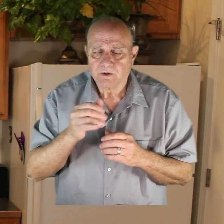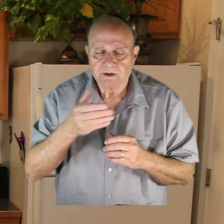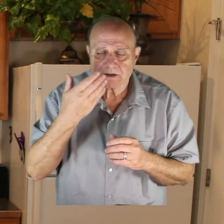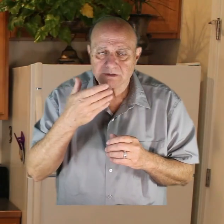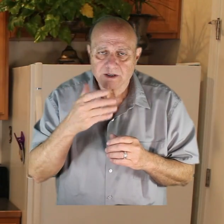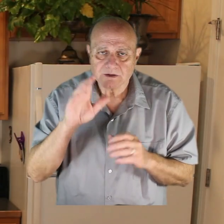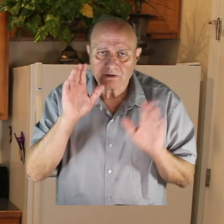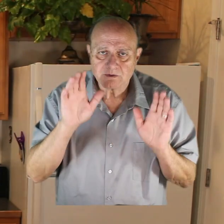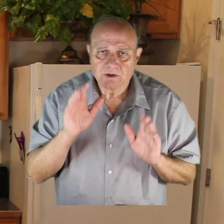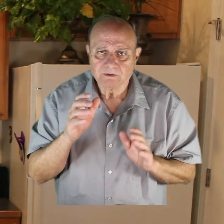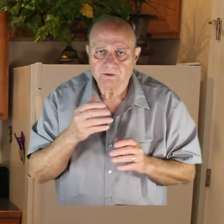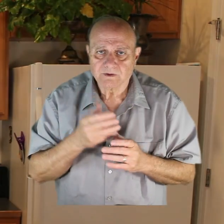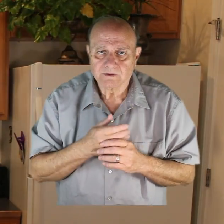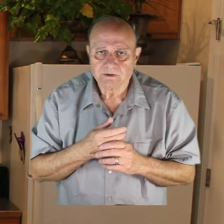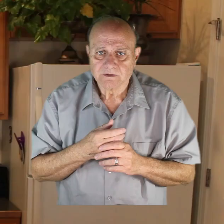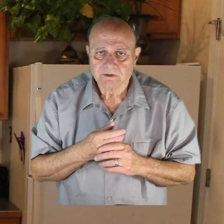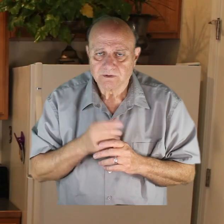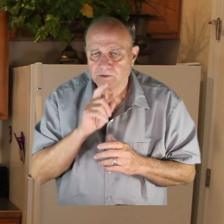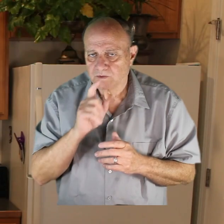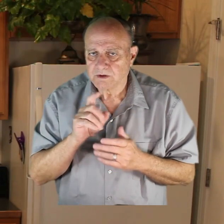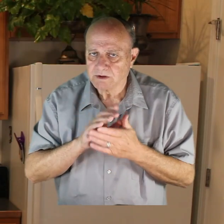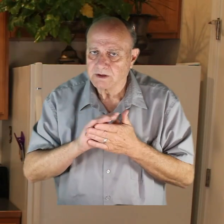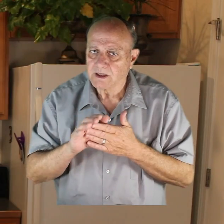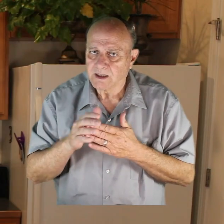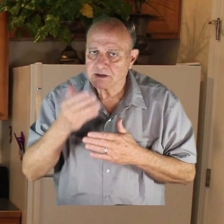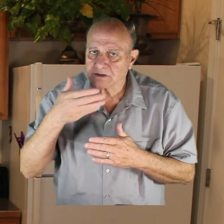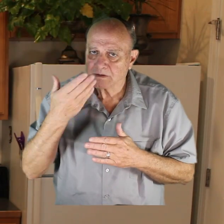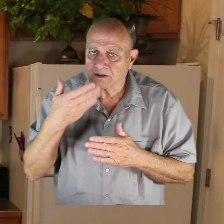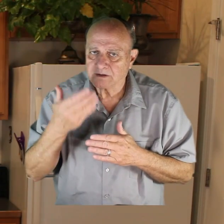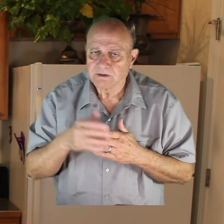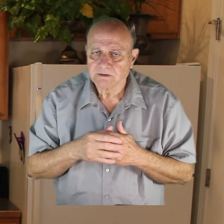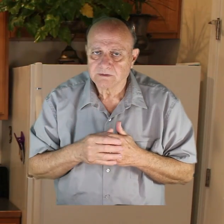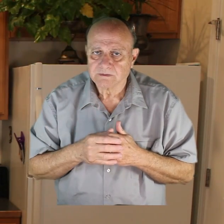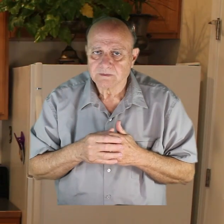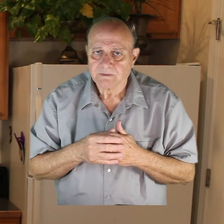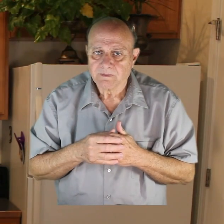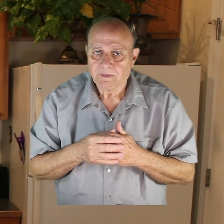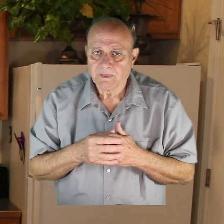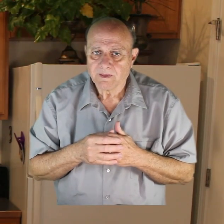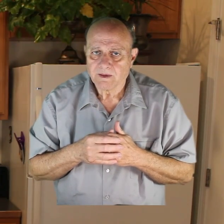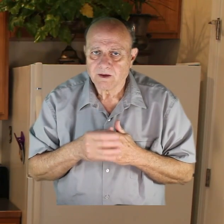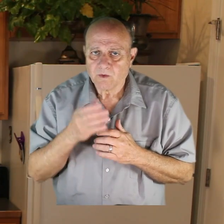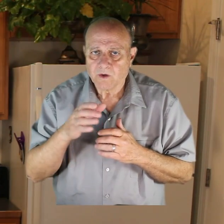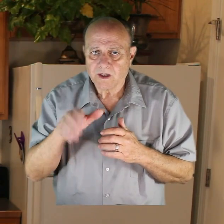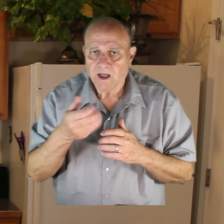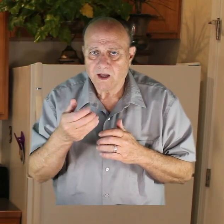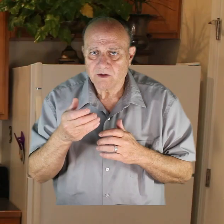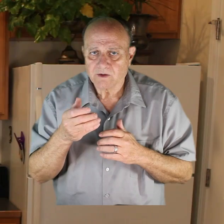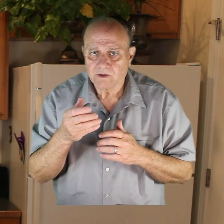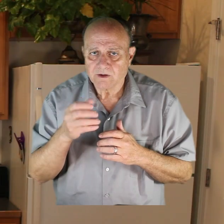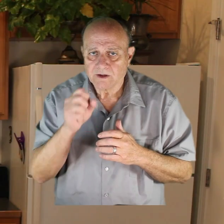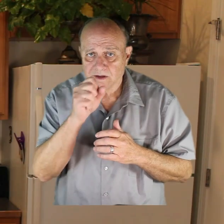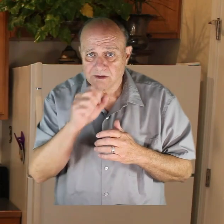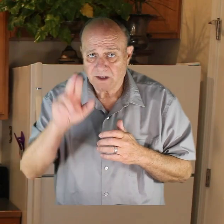Oh, that smells, it just wafts off so nice. Now, one of the